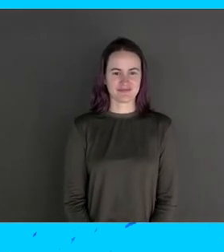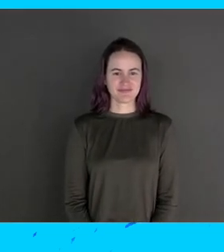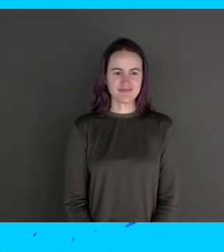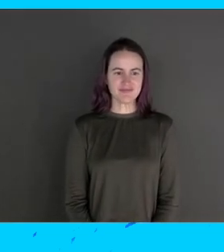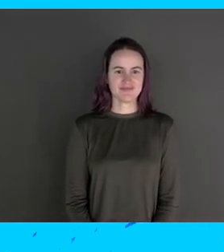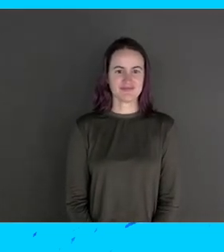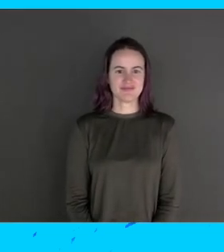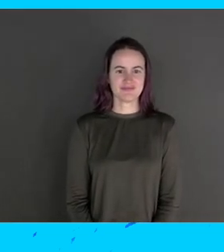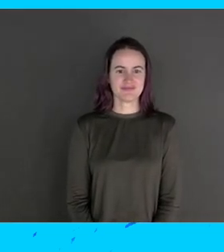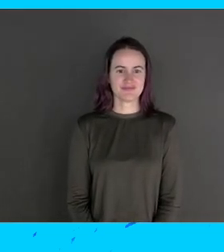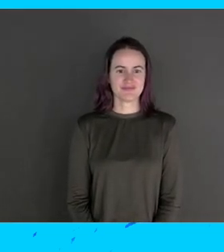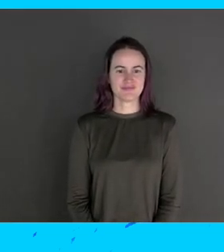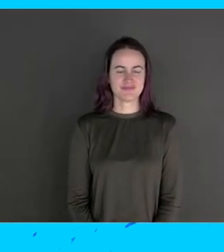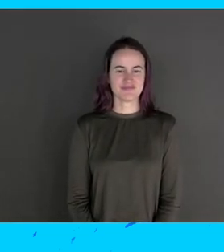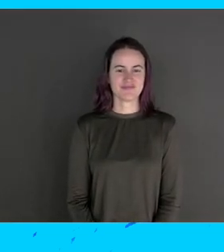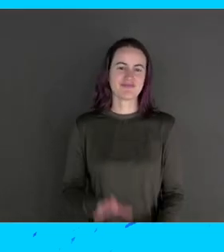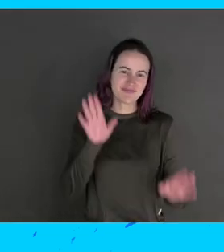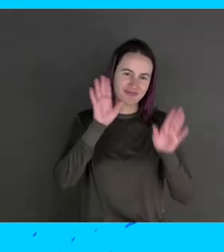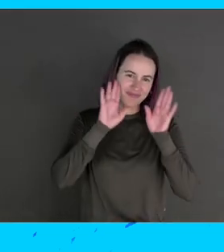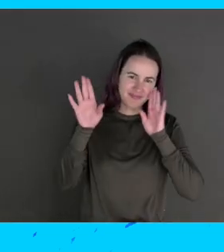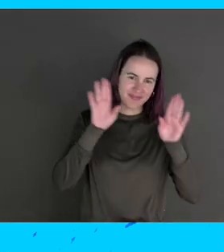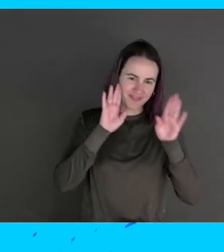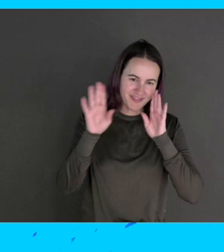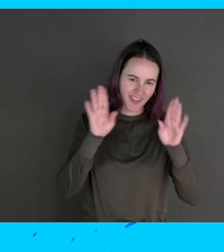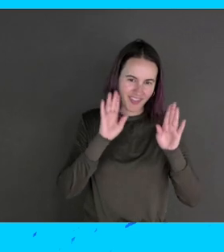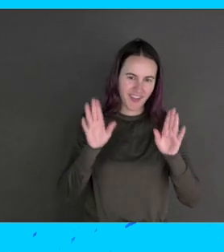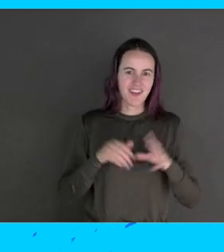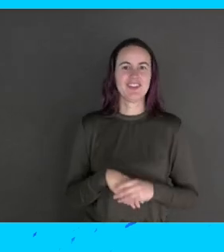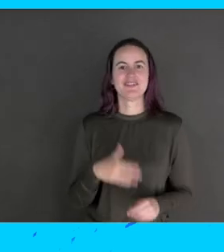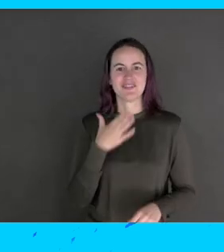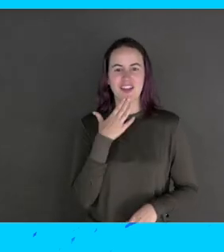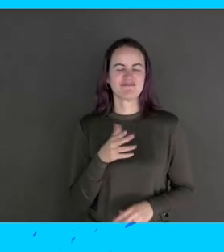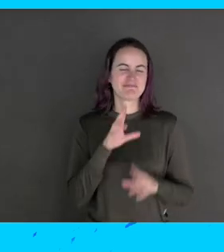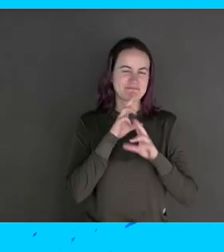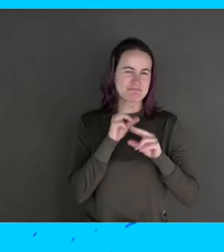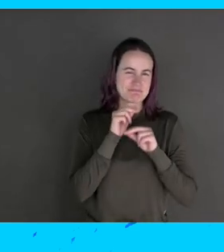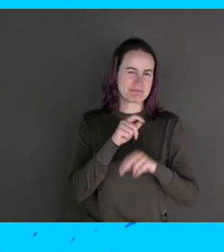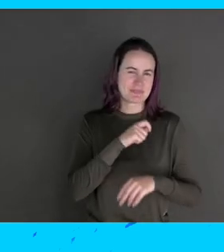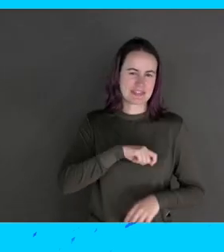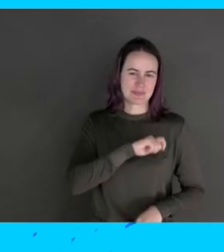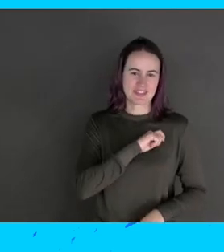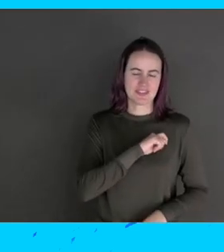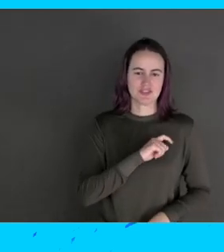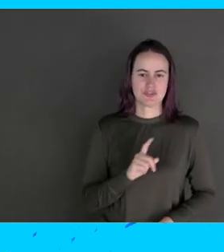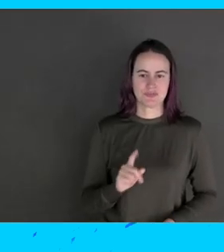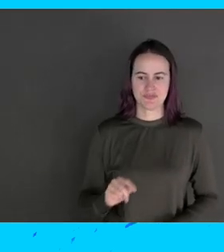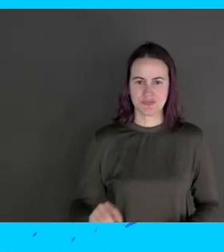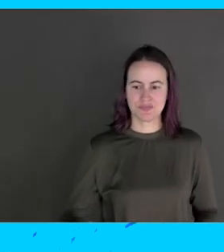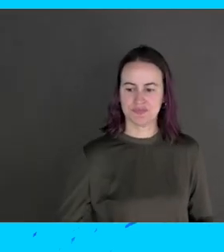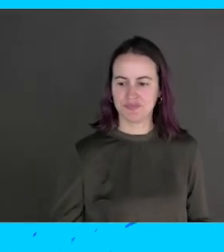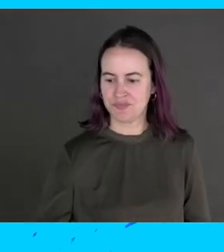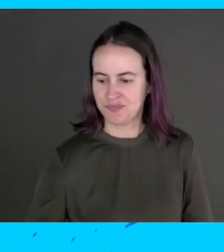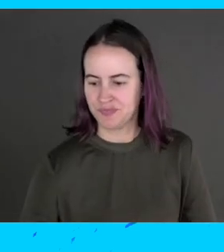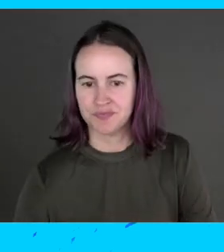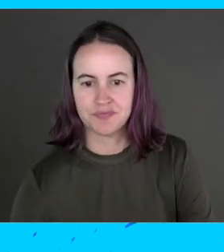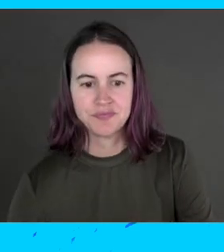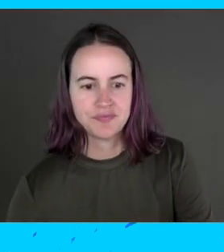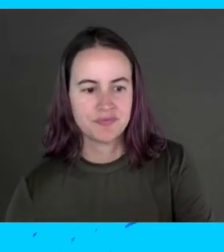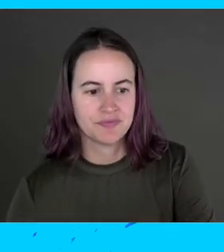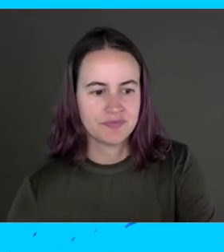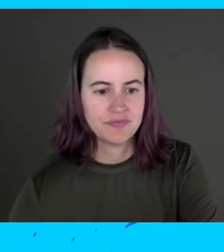Bueno, un saludo muy especial a todas las personas que nos acompañan desde Greetings to everybody that follow us.